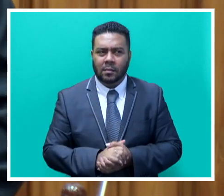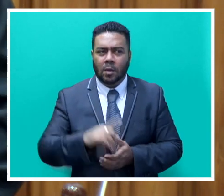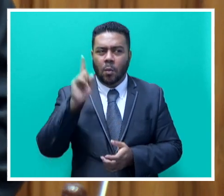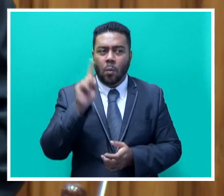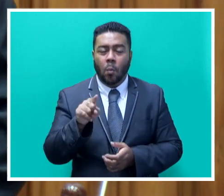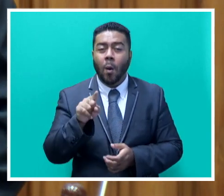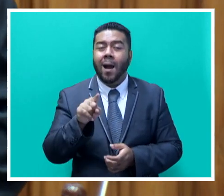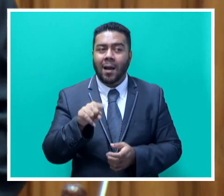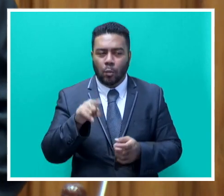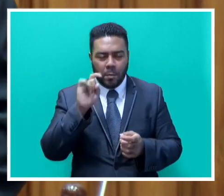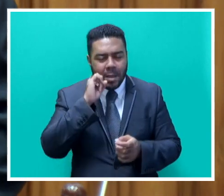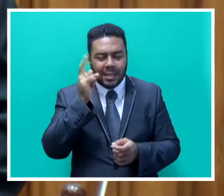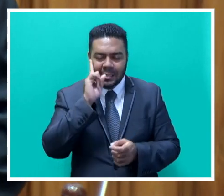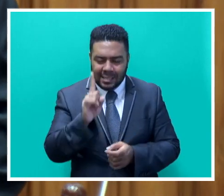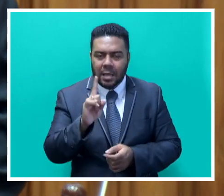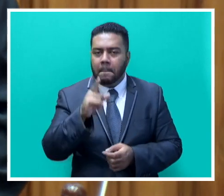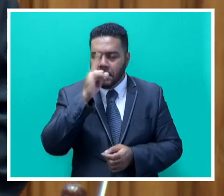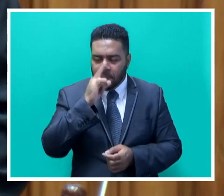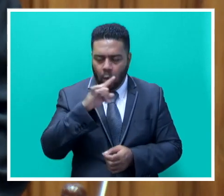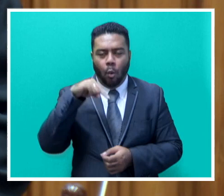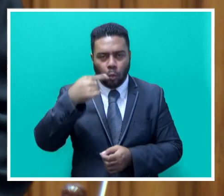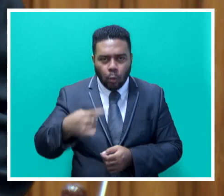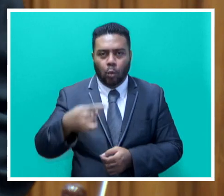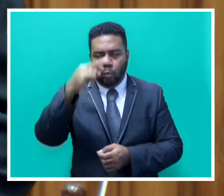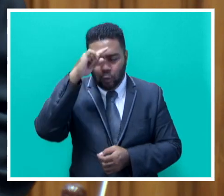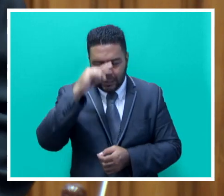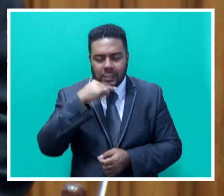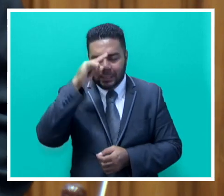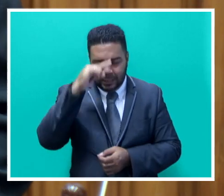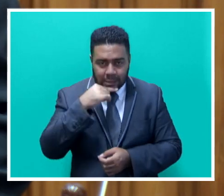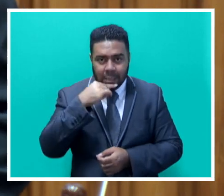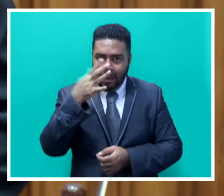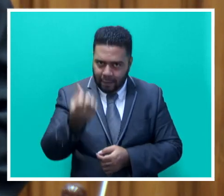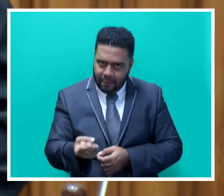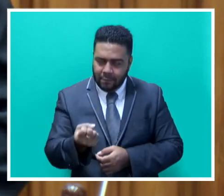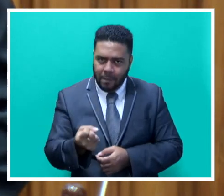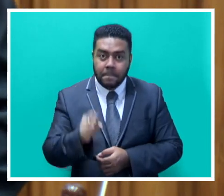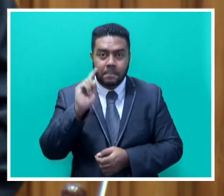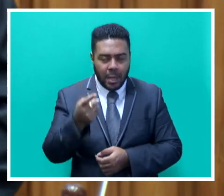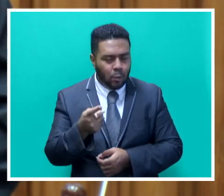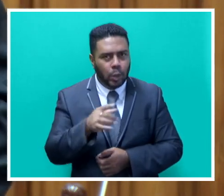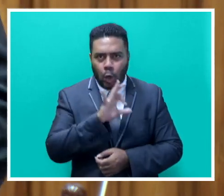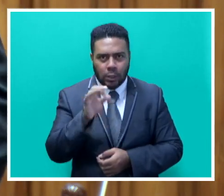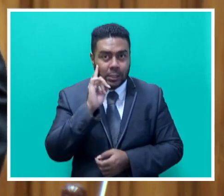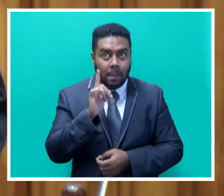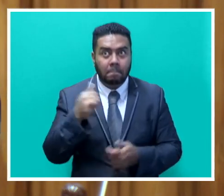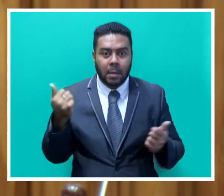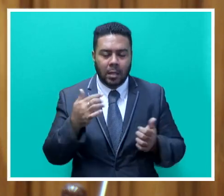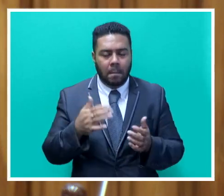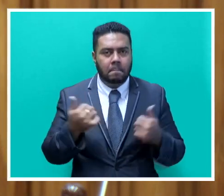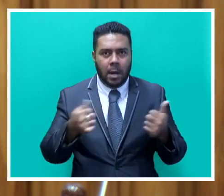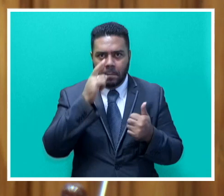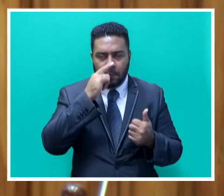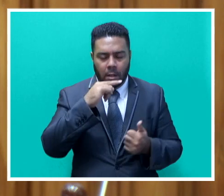we may still see people getting infected with the virus, we will not see nearly as many people become